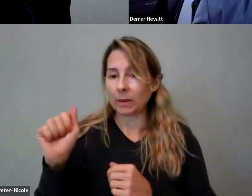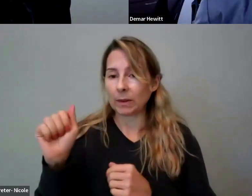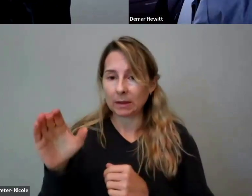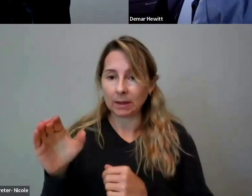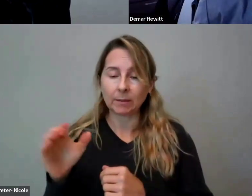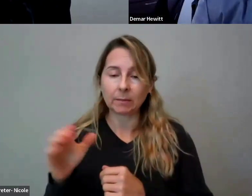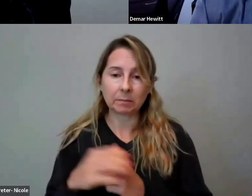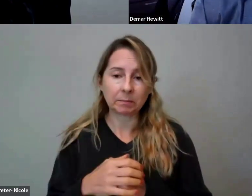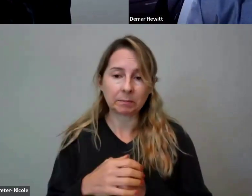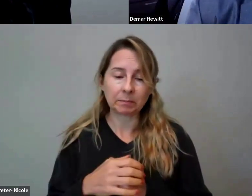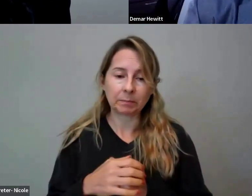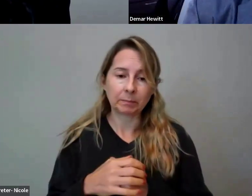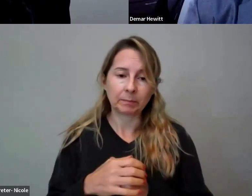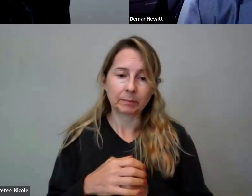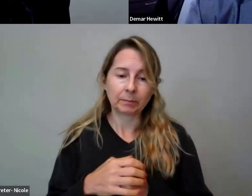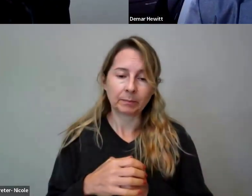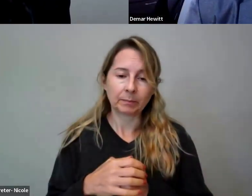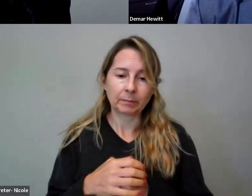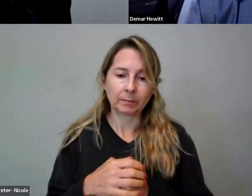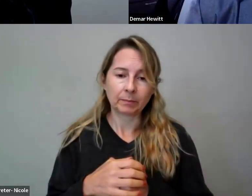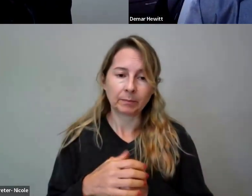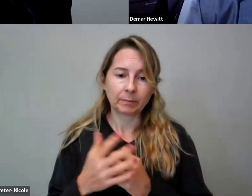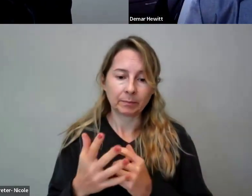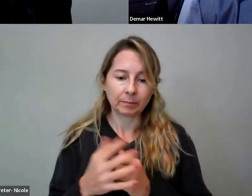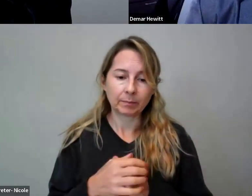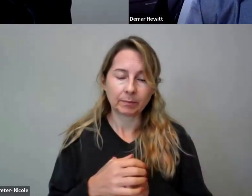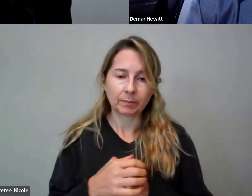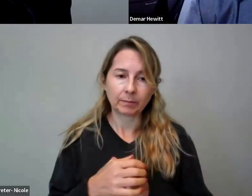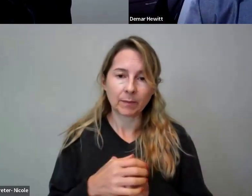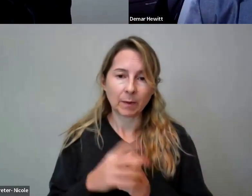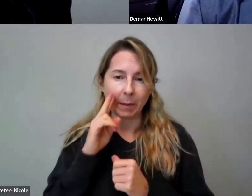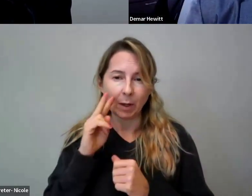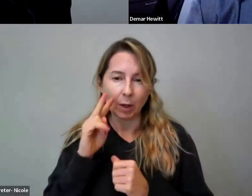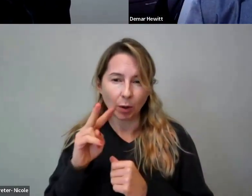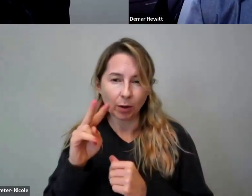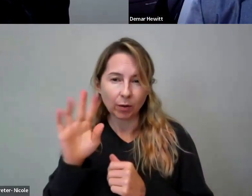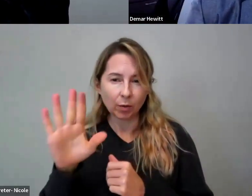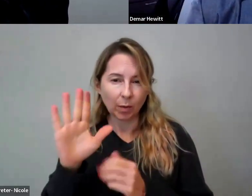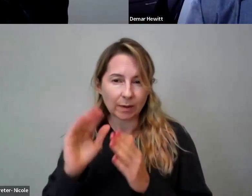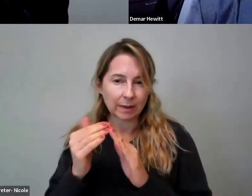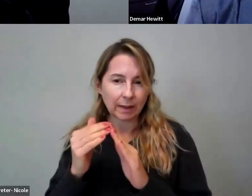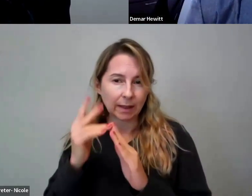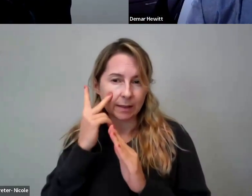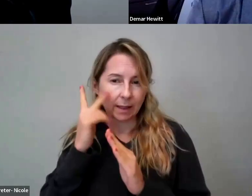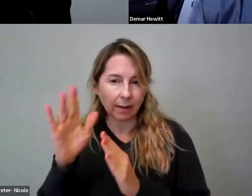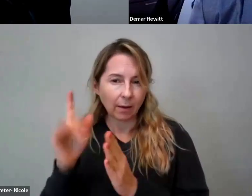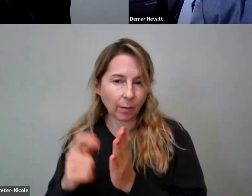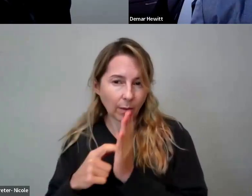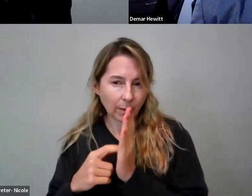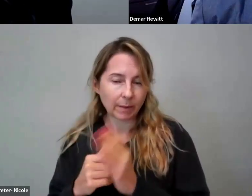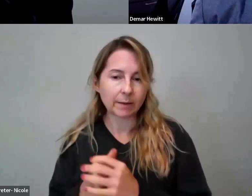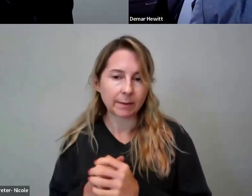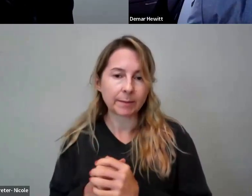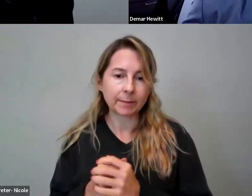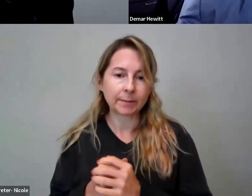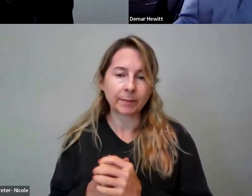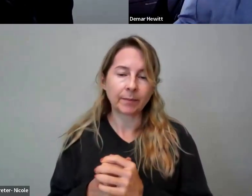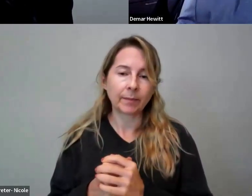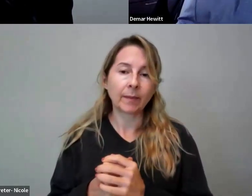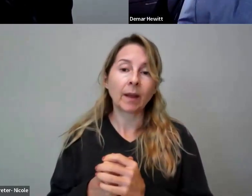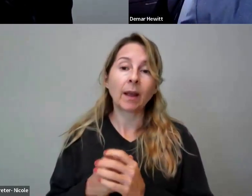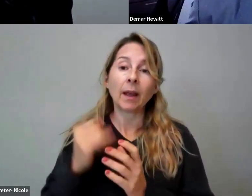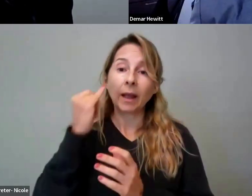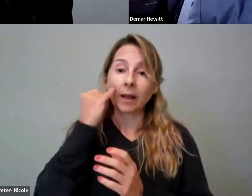air above certain degrees. So take a look to see if your city is one that has a requirement. And then it would be complaining to the